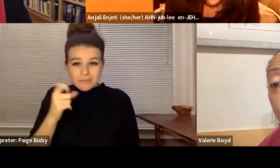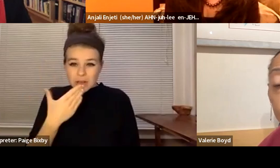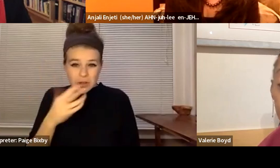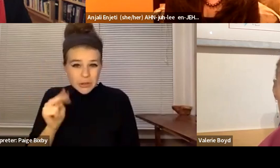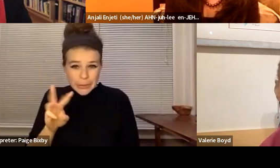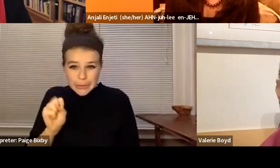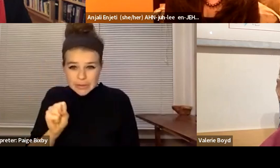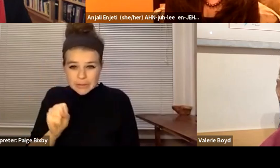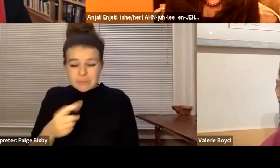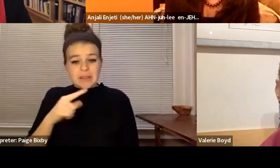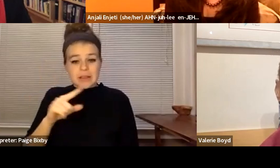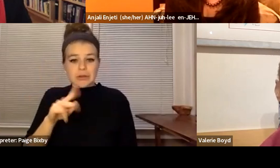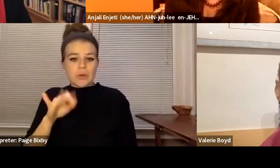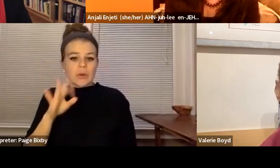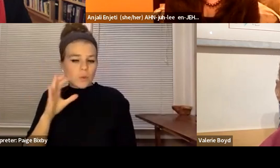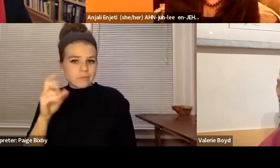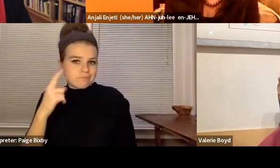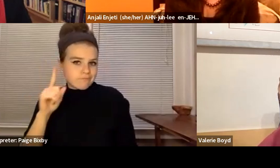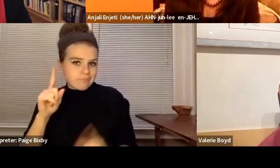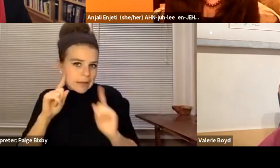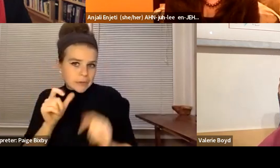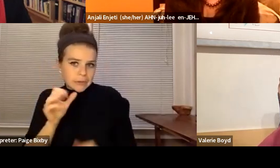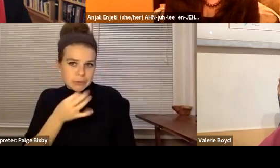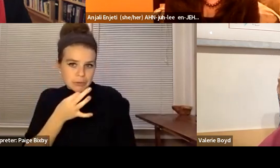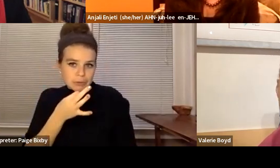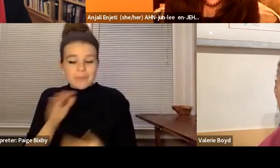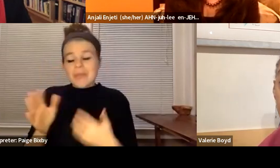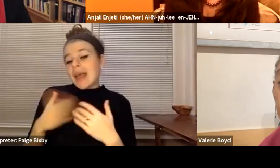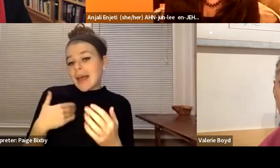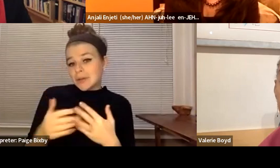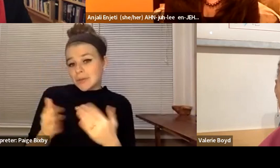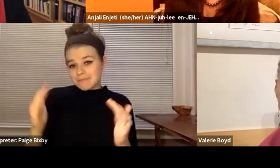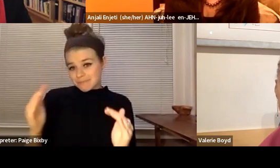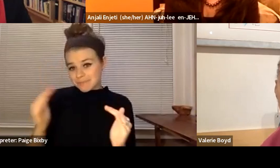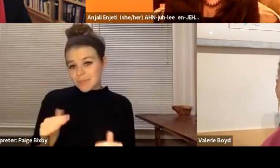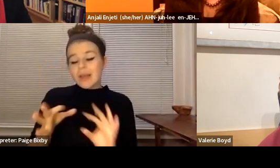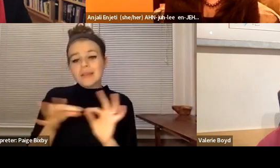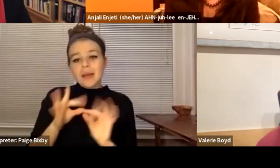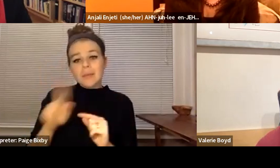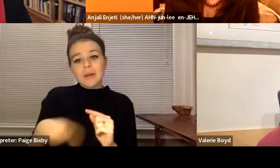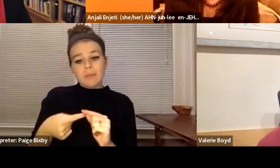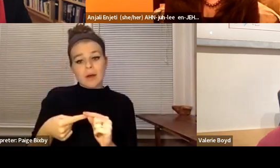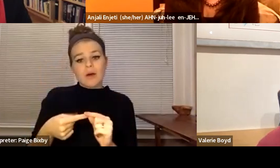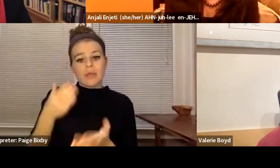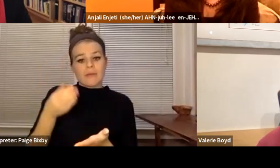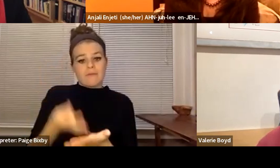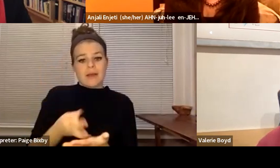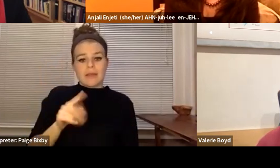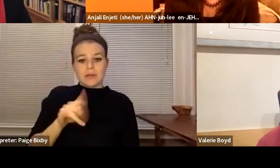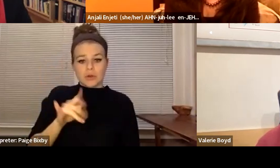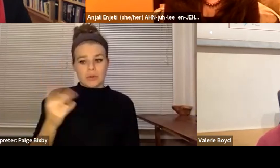said Toni would be hearing soon. Anyway, he also commented on the fact that Toni and I were having dinner